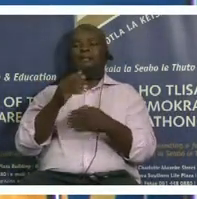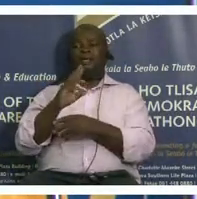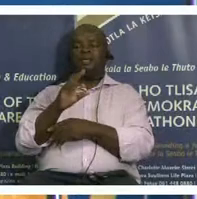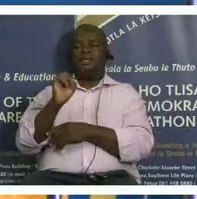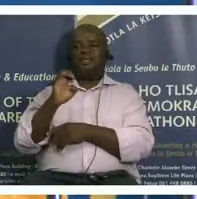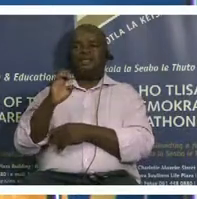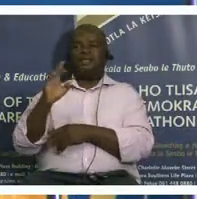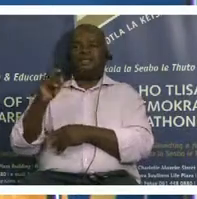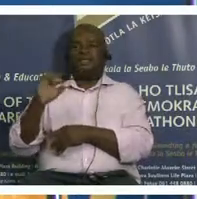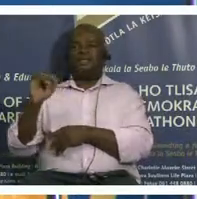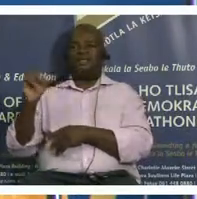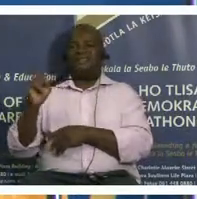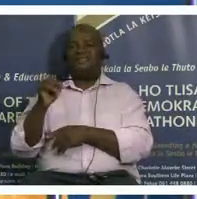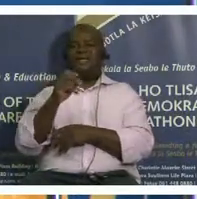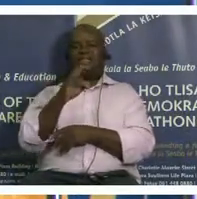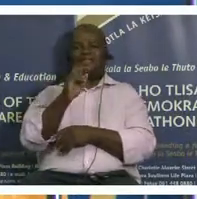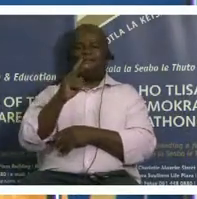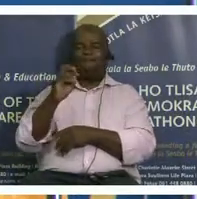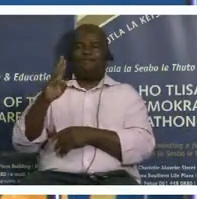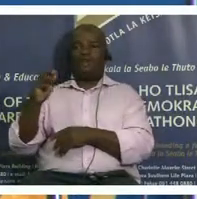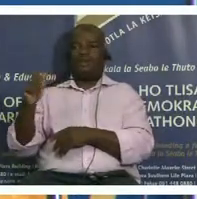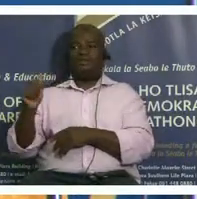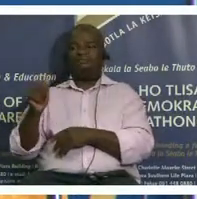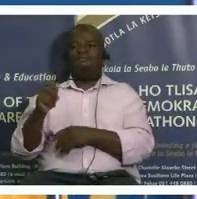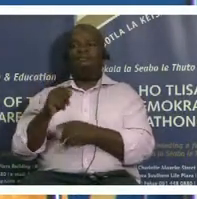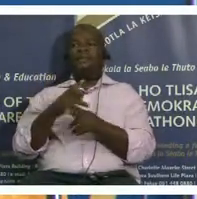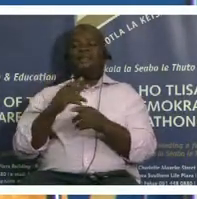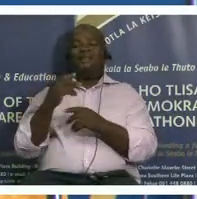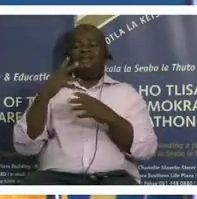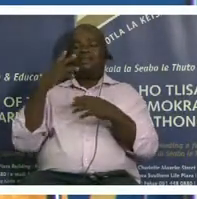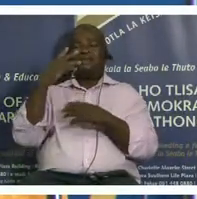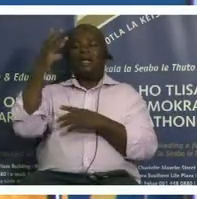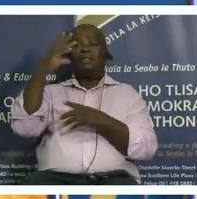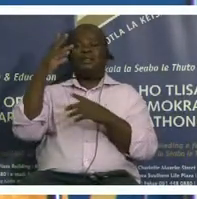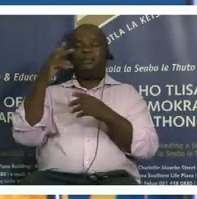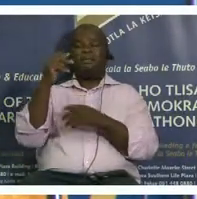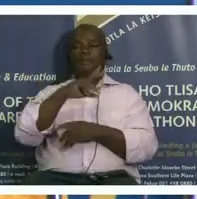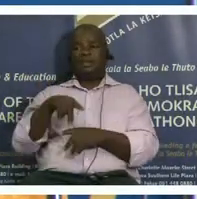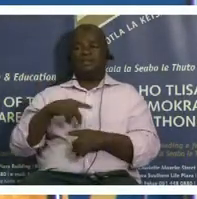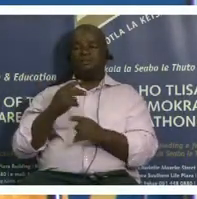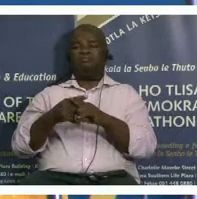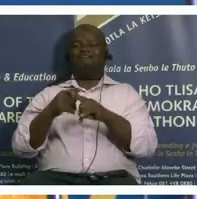Dombela, Judge President and esteemed members of the Judiciary,